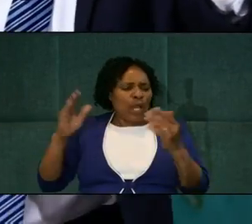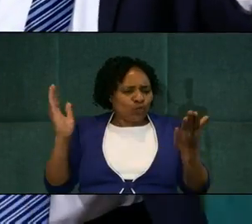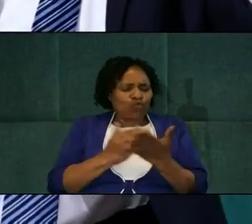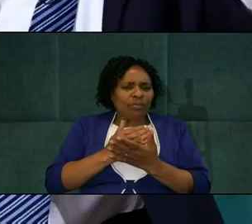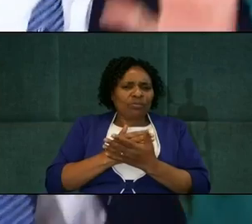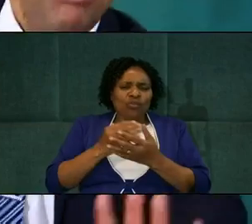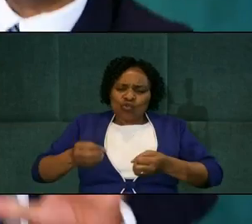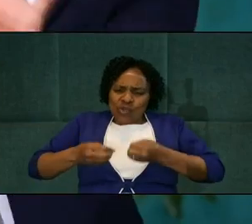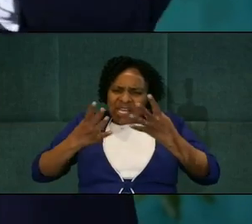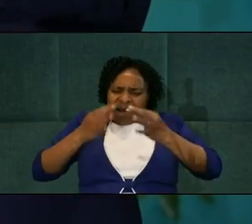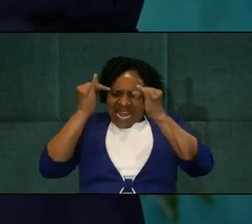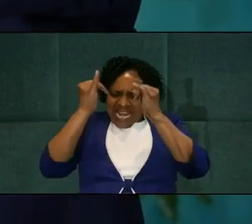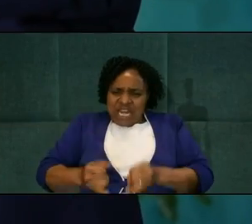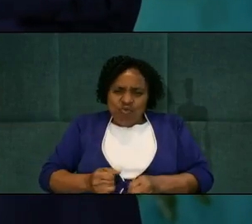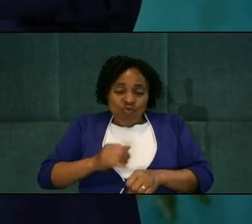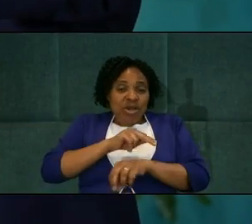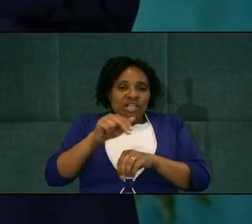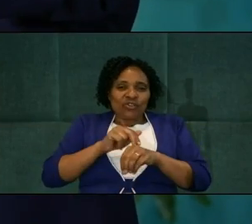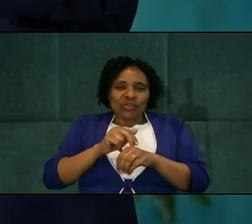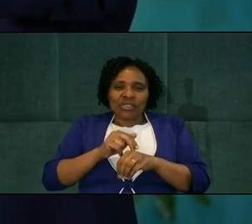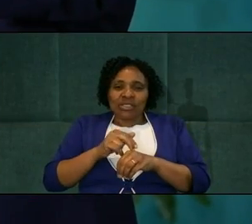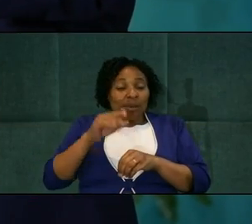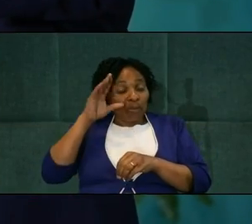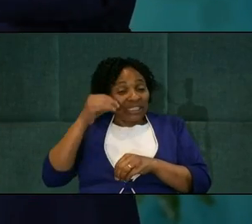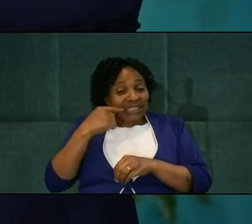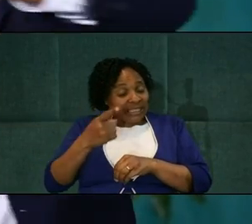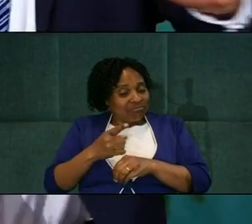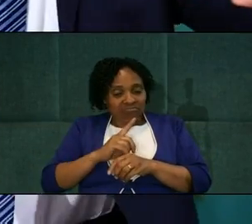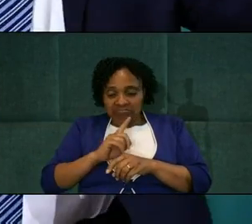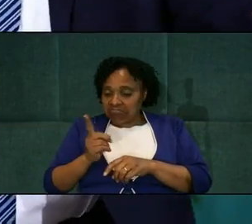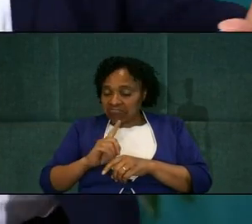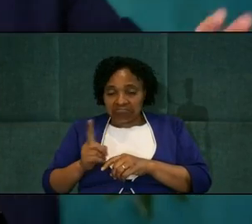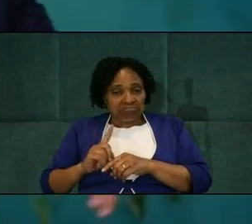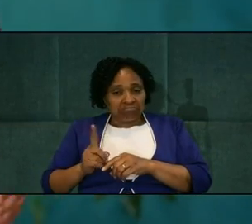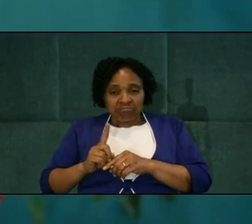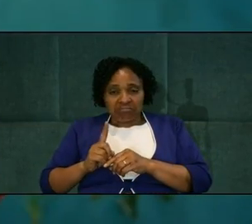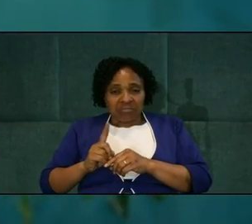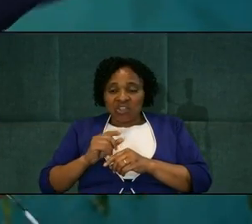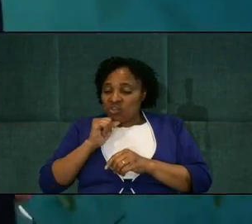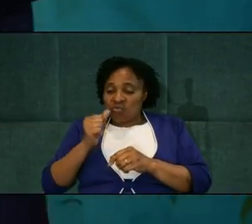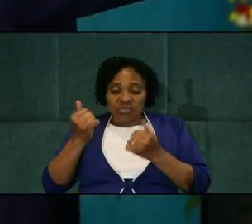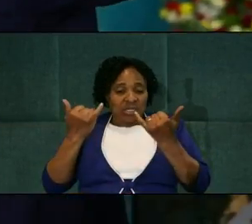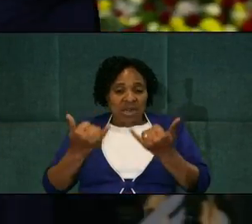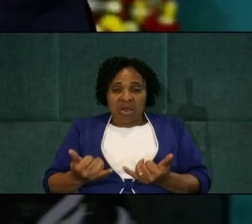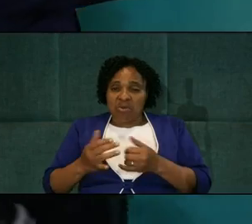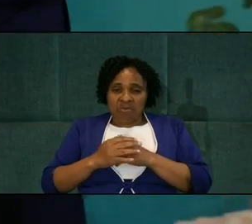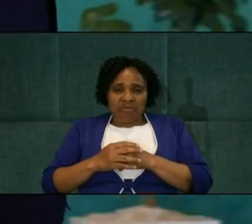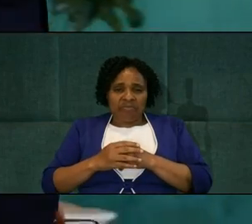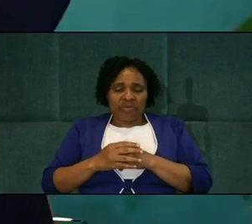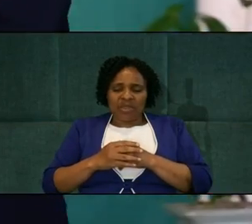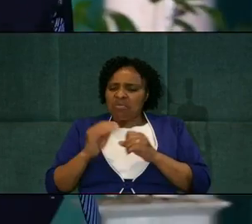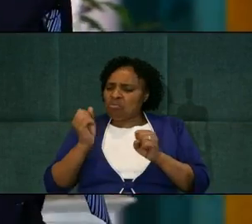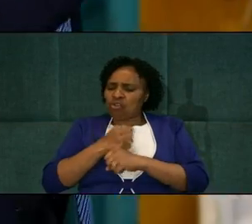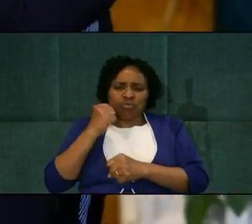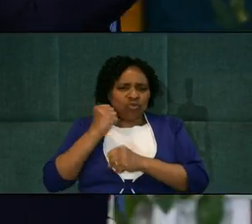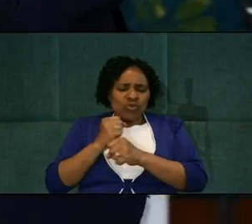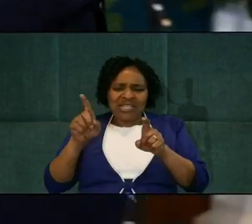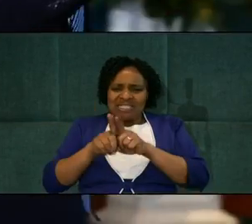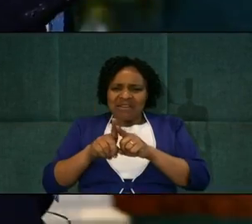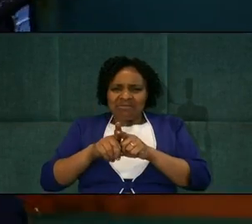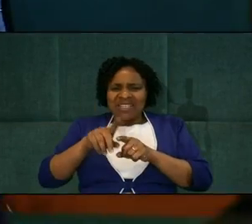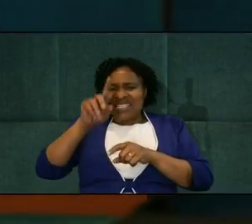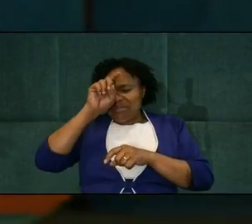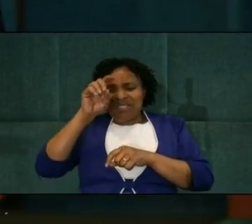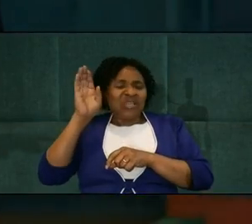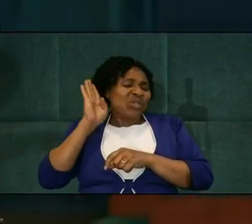give you a brand new nation. Moses says, no, Lord, can't do that. Because if you do that, the Egyptians will